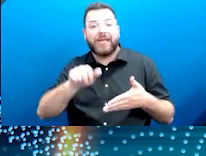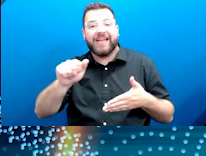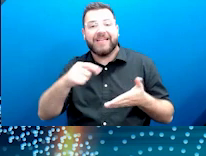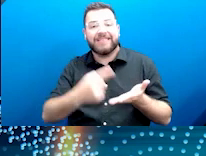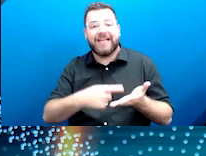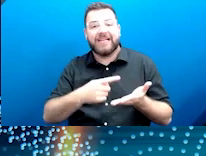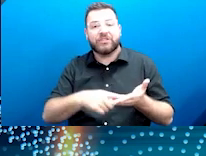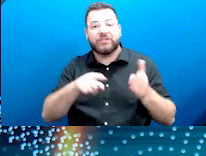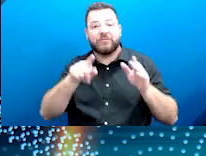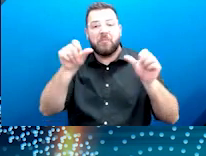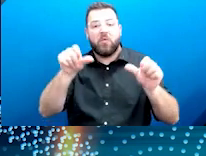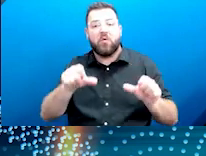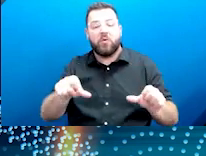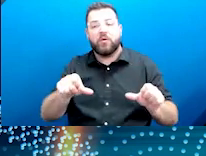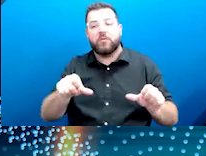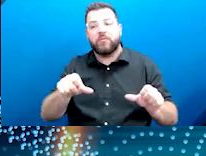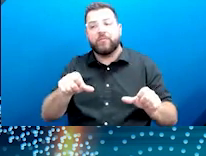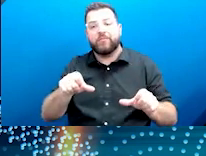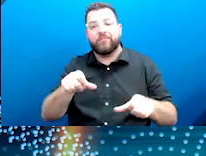prompt on